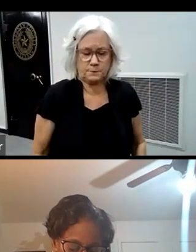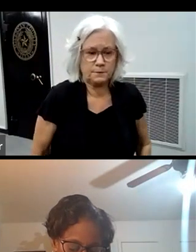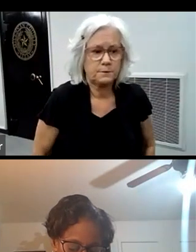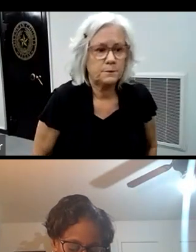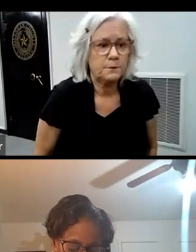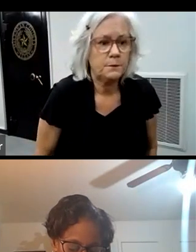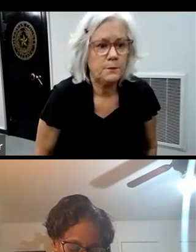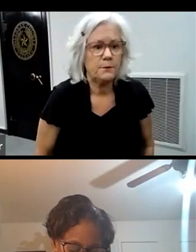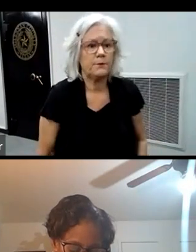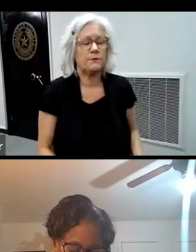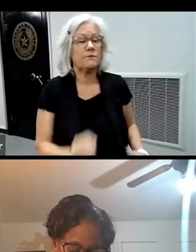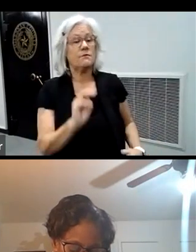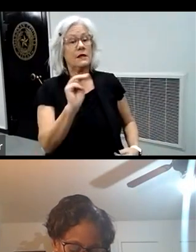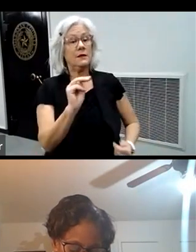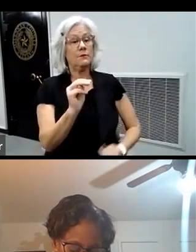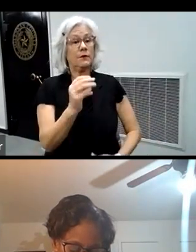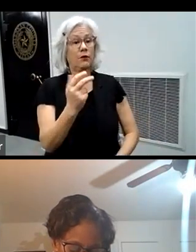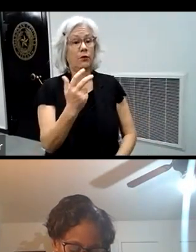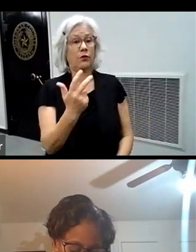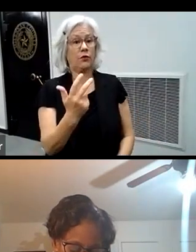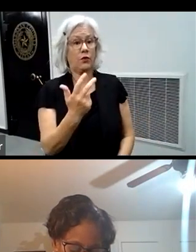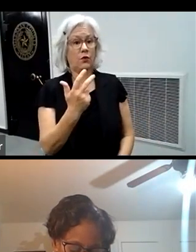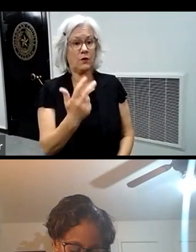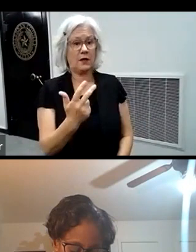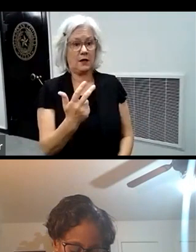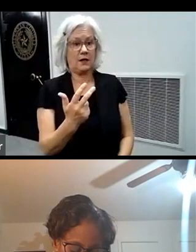Under M3,